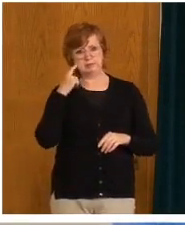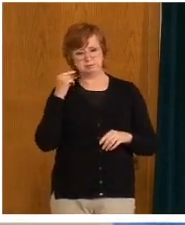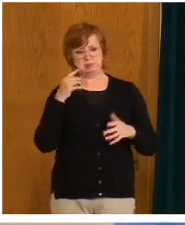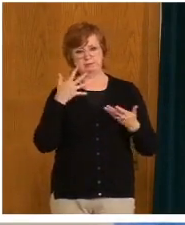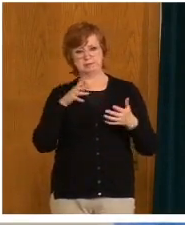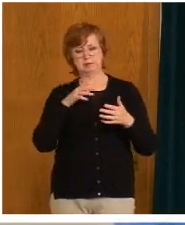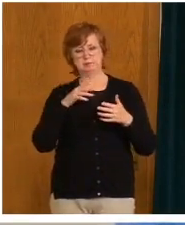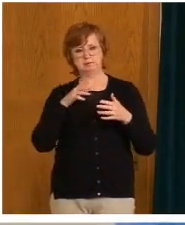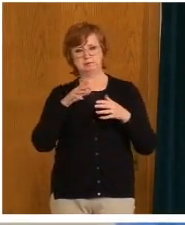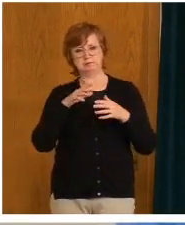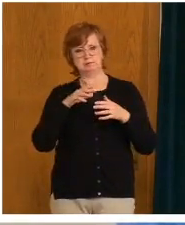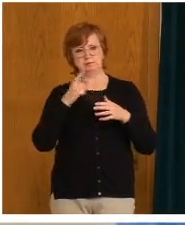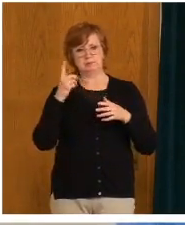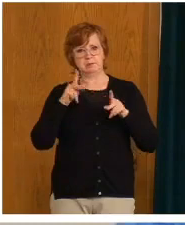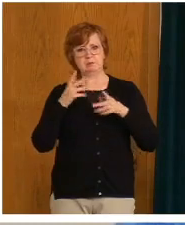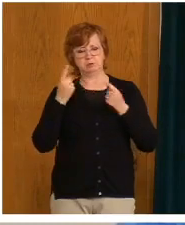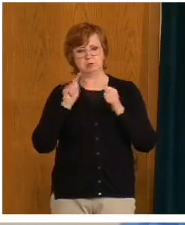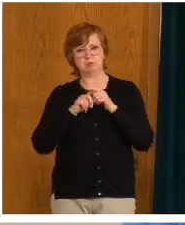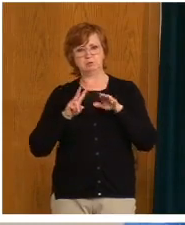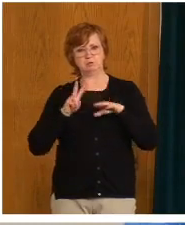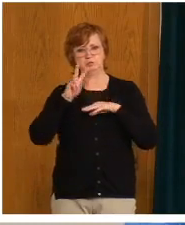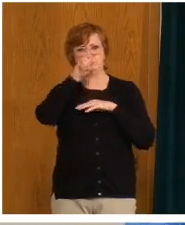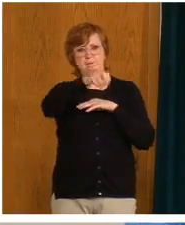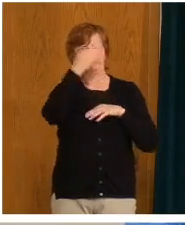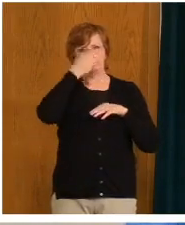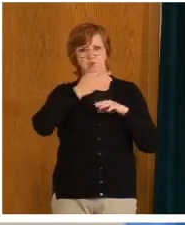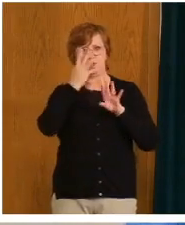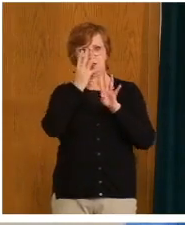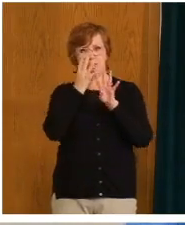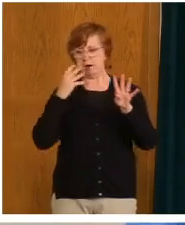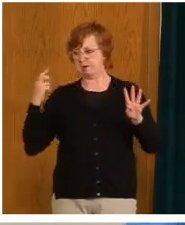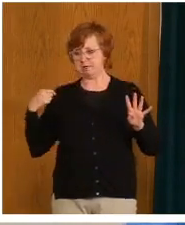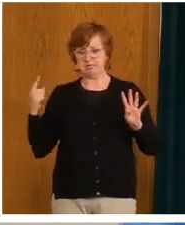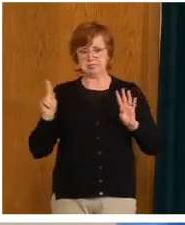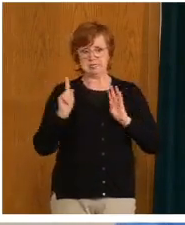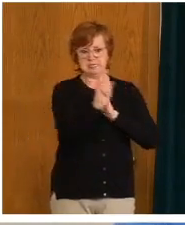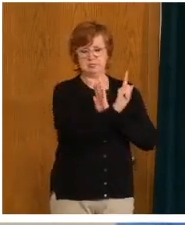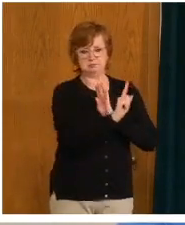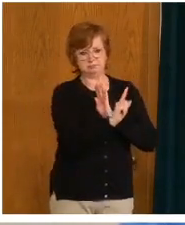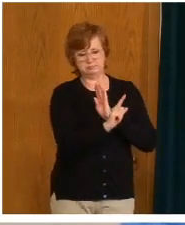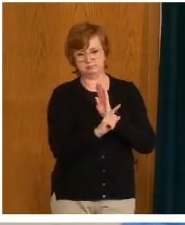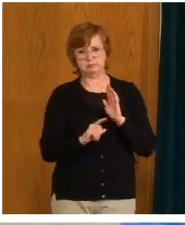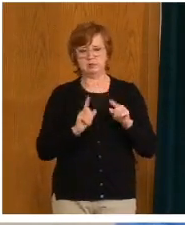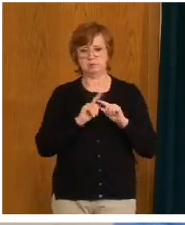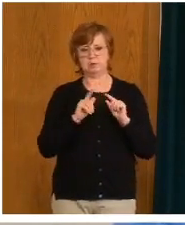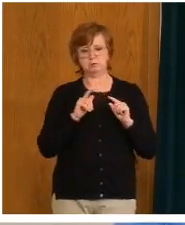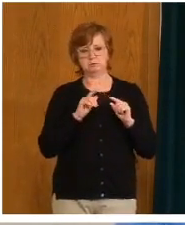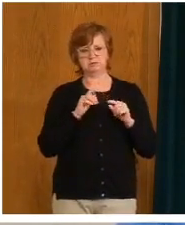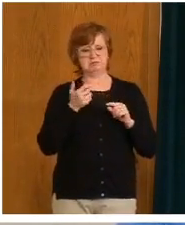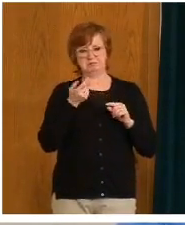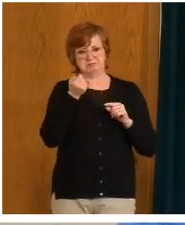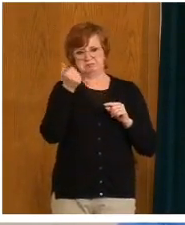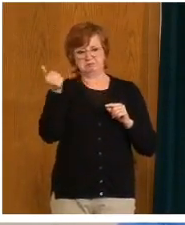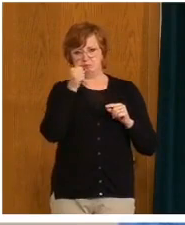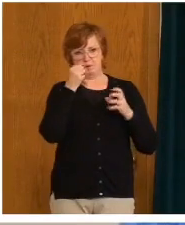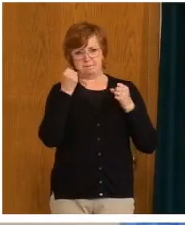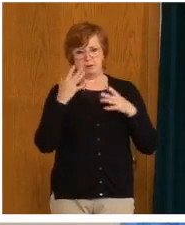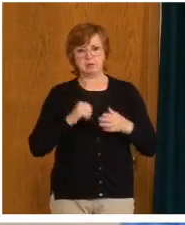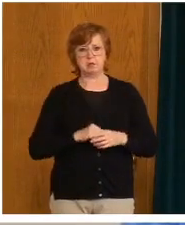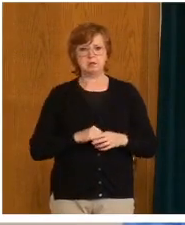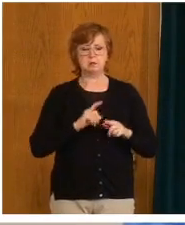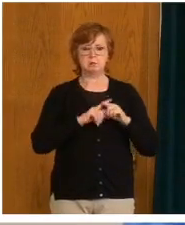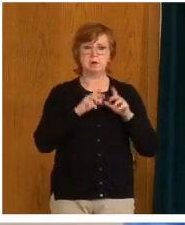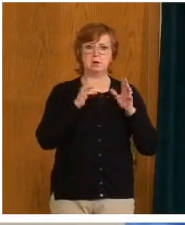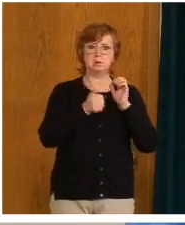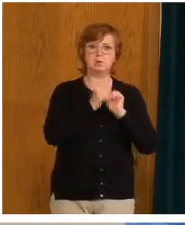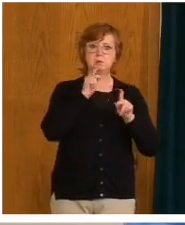would say, similar as we started with our most vulnerable. Saskatchewan people were patiently following public health orders, waiting